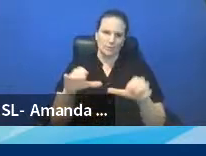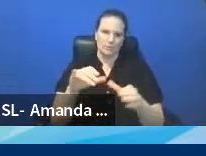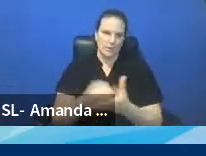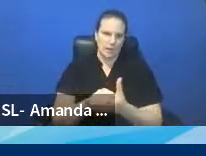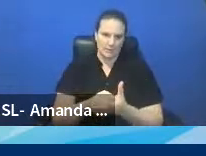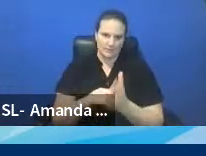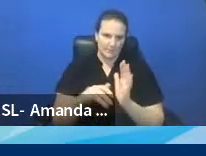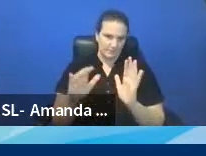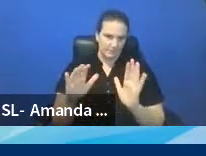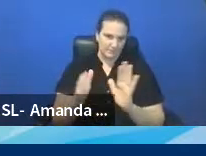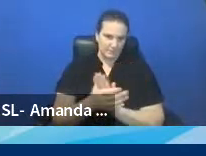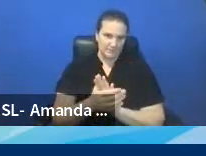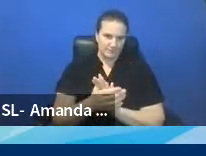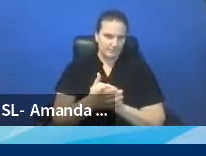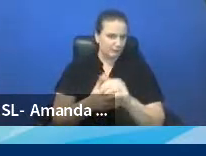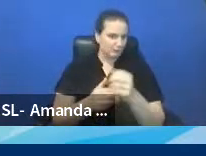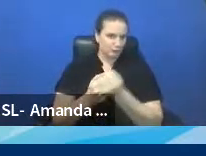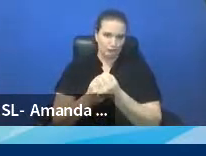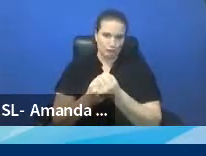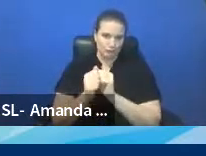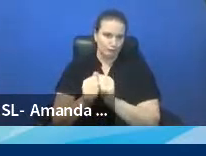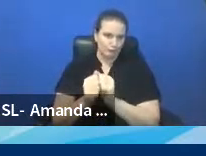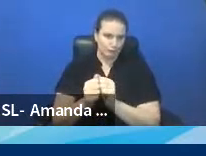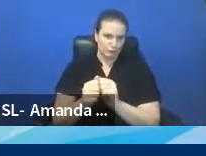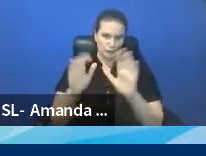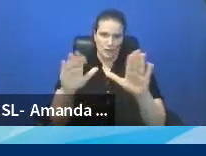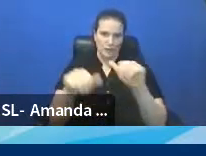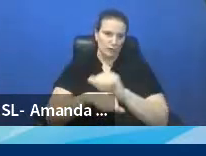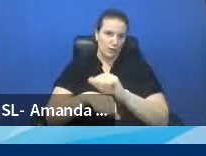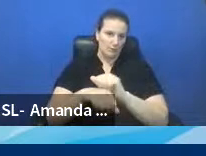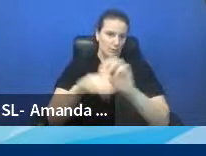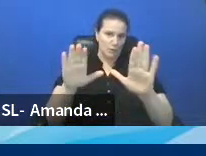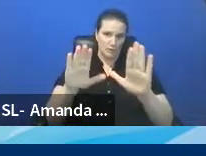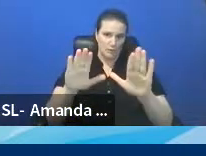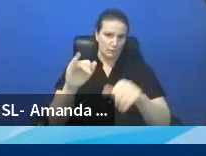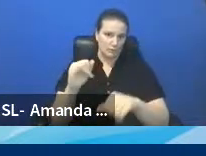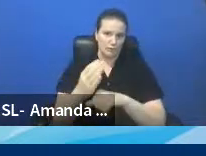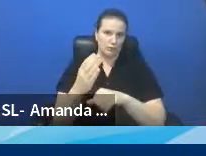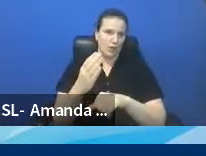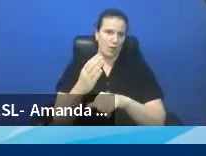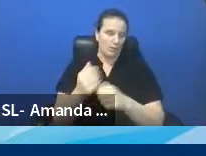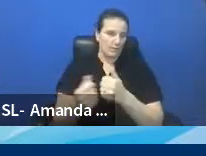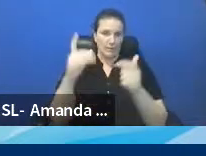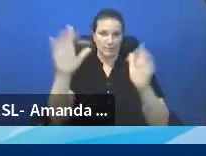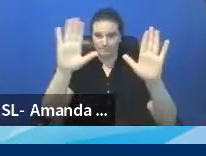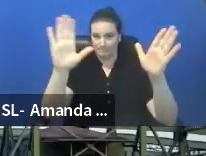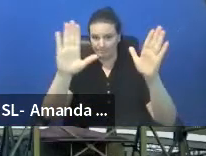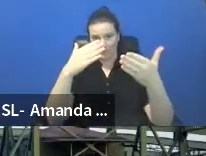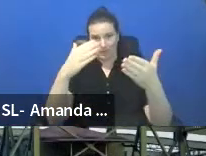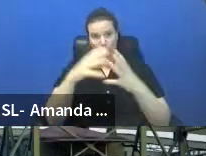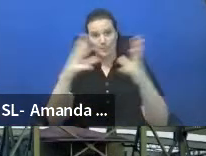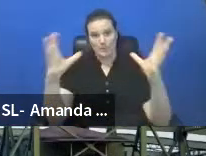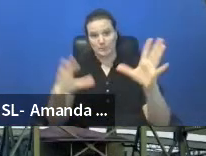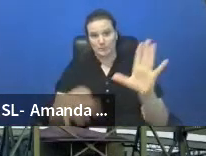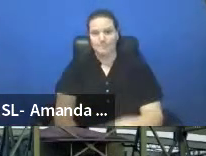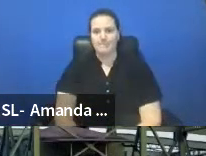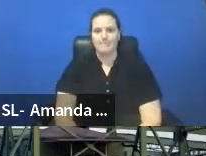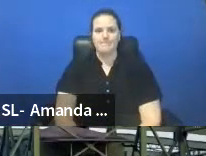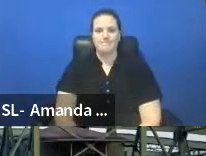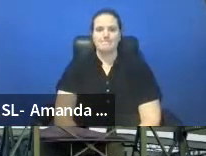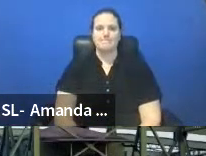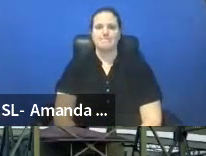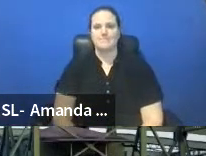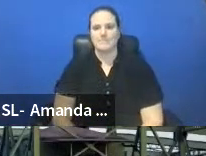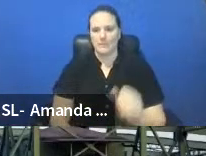So I stand with her. Great job. Wonderful job by everybody. Thank you very much.